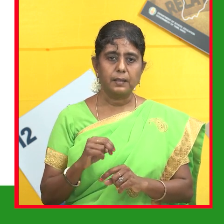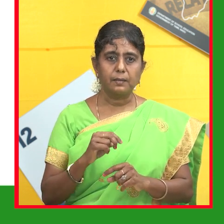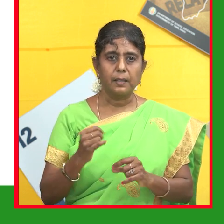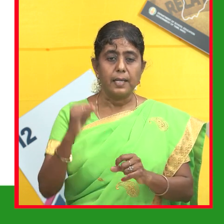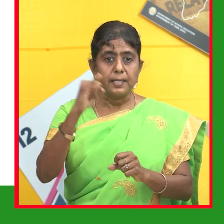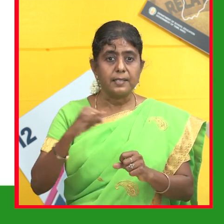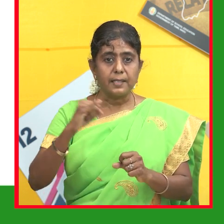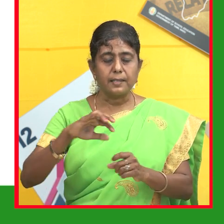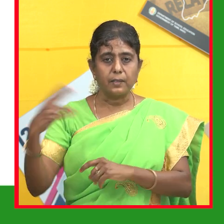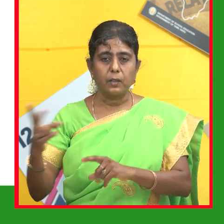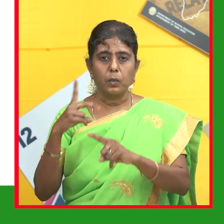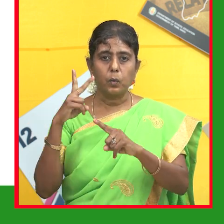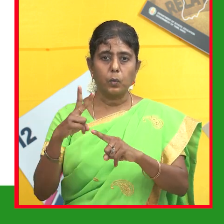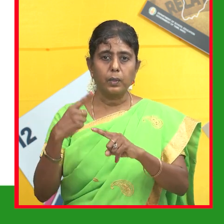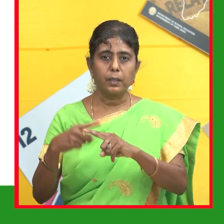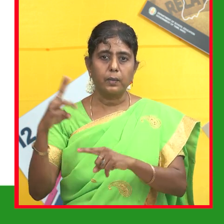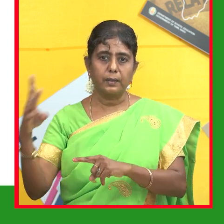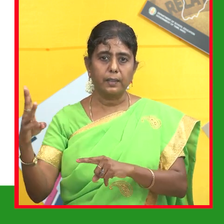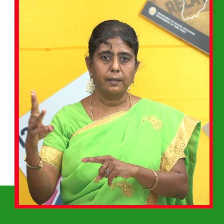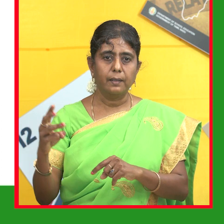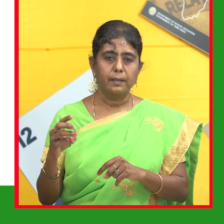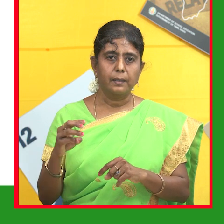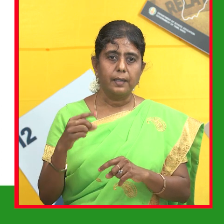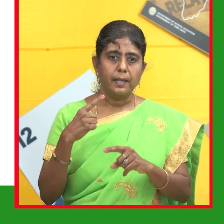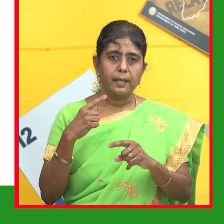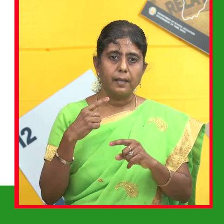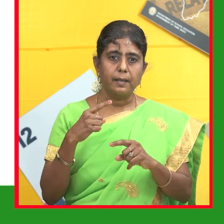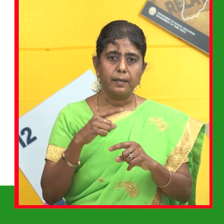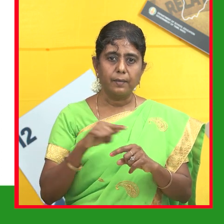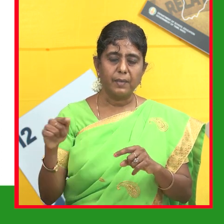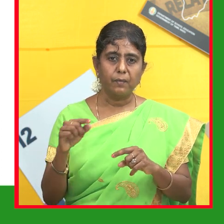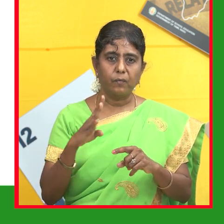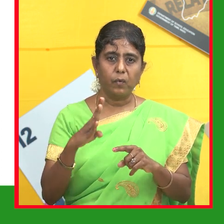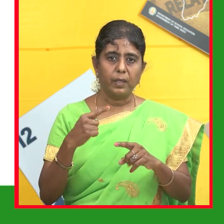Then the 6 we can write as 2 into 3. The remaining we write as it is.